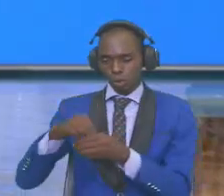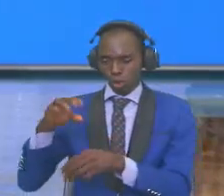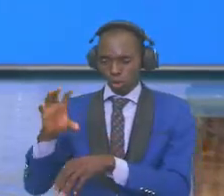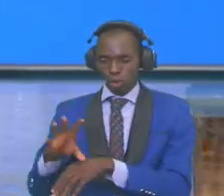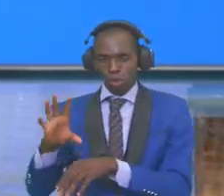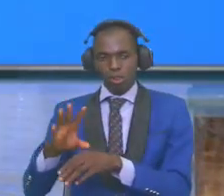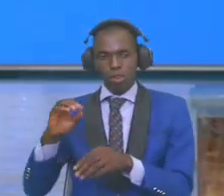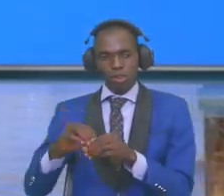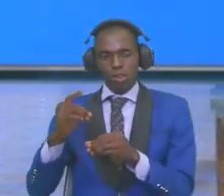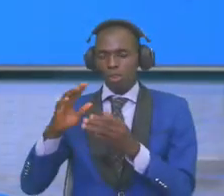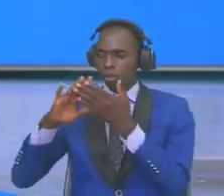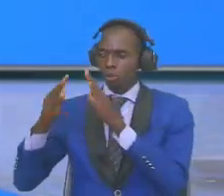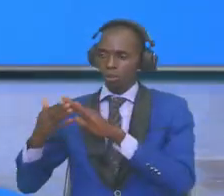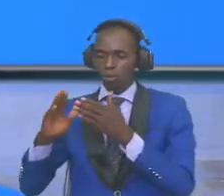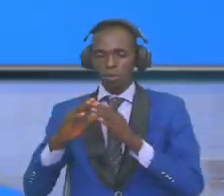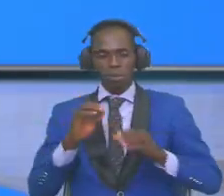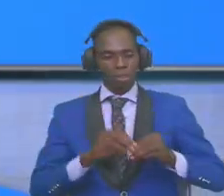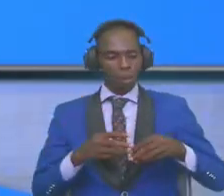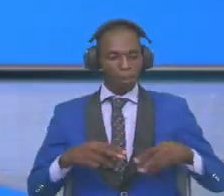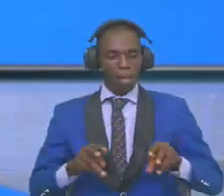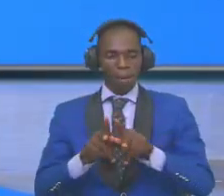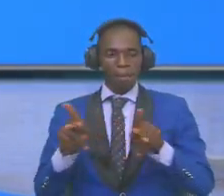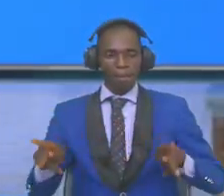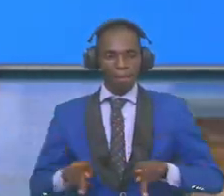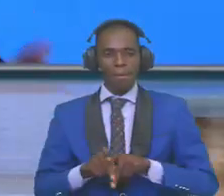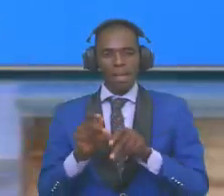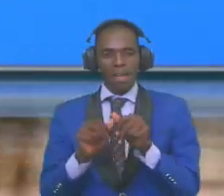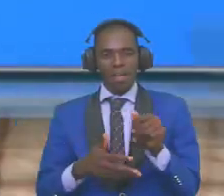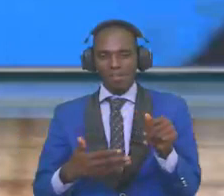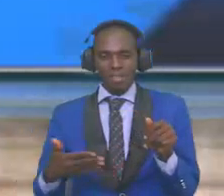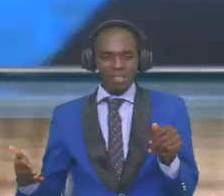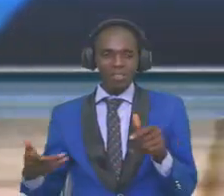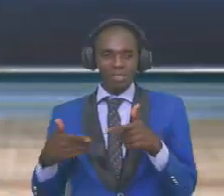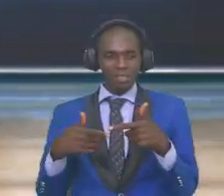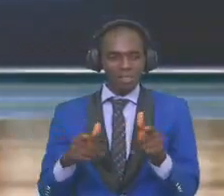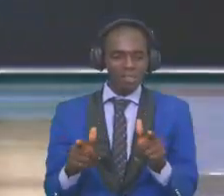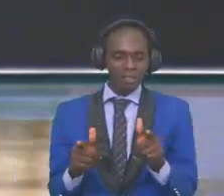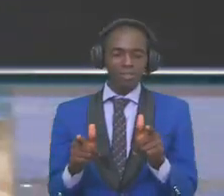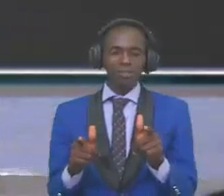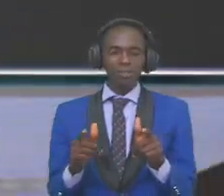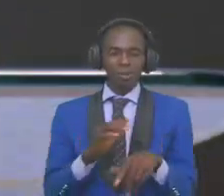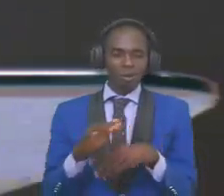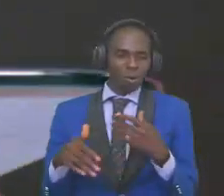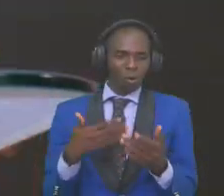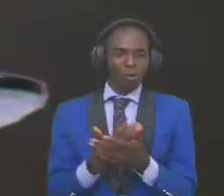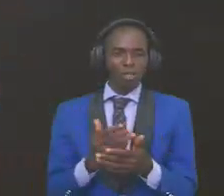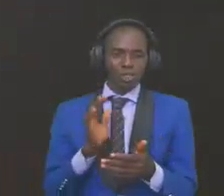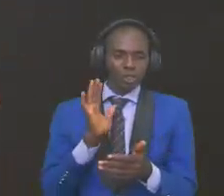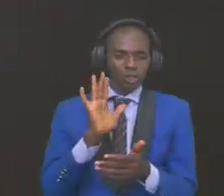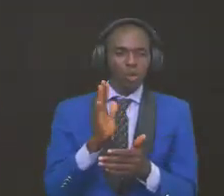the community, in the marketplace, everything you do, let all your things